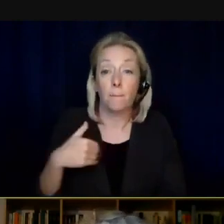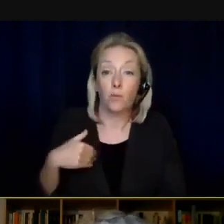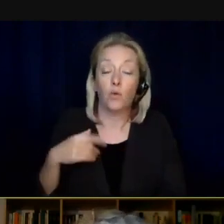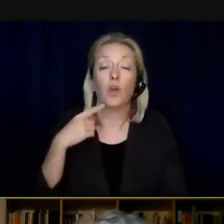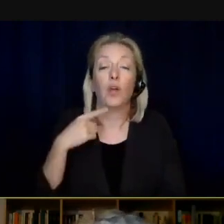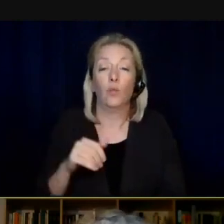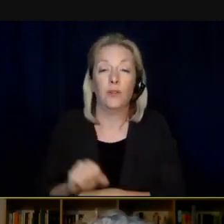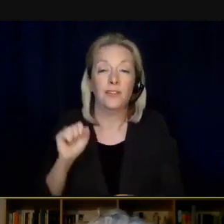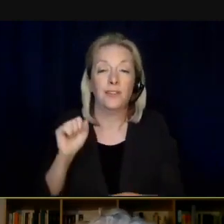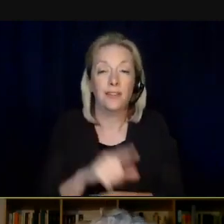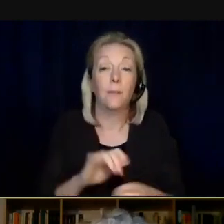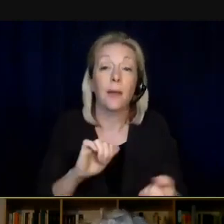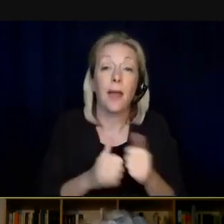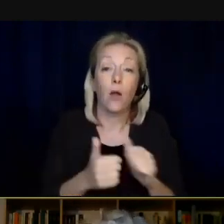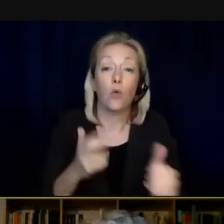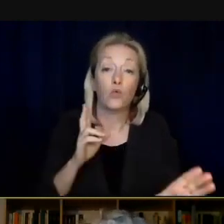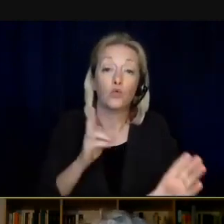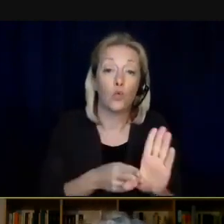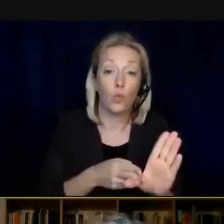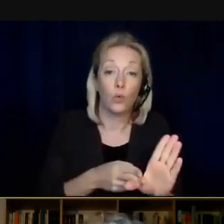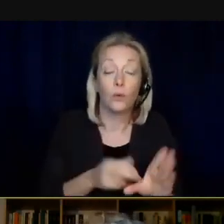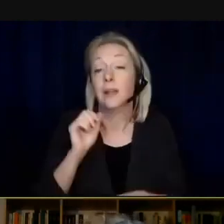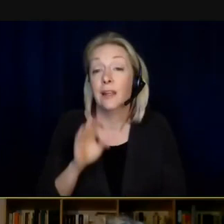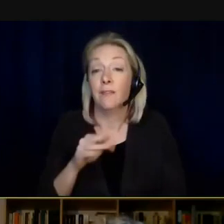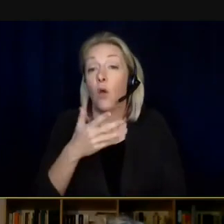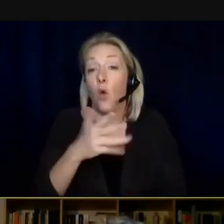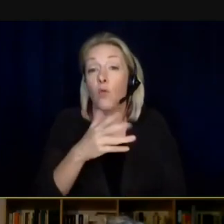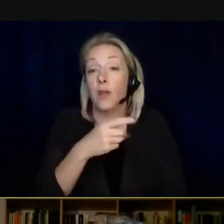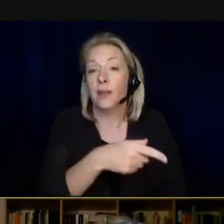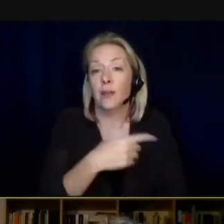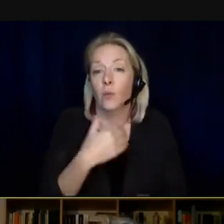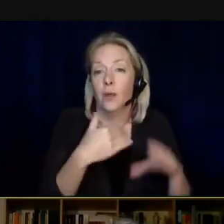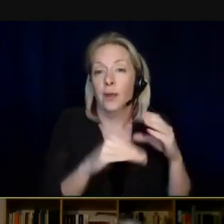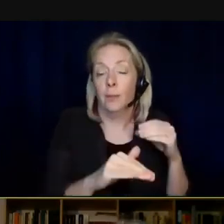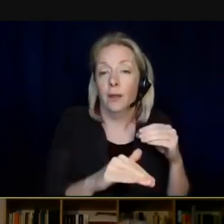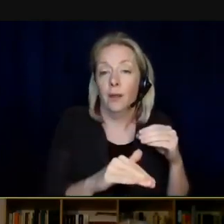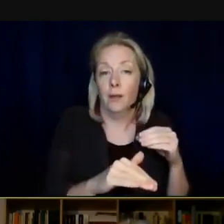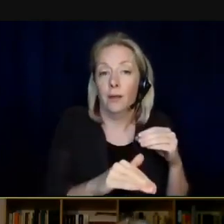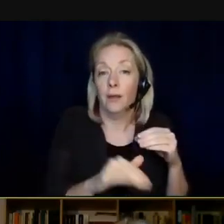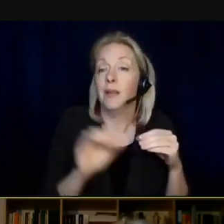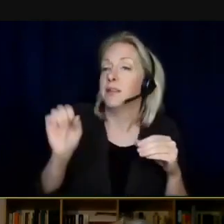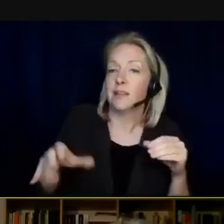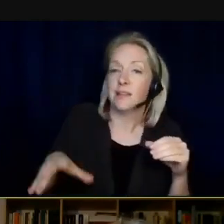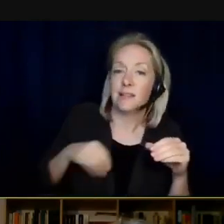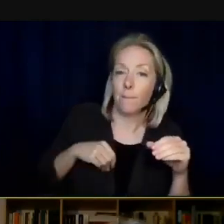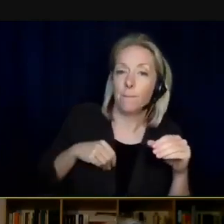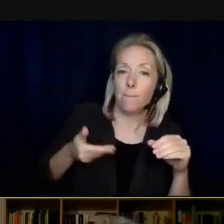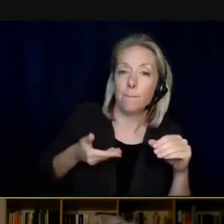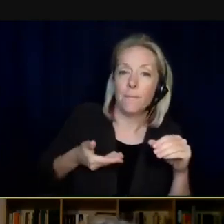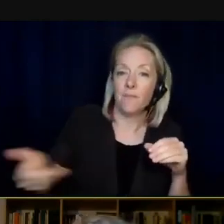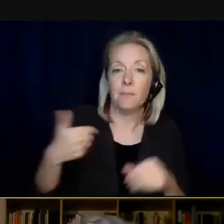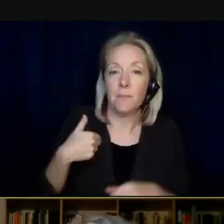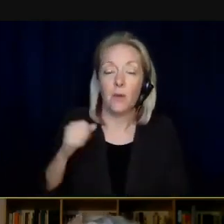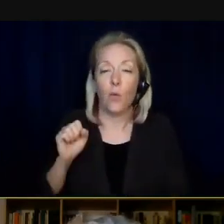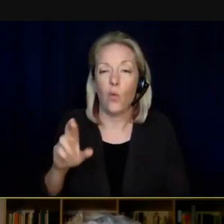membership information. If they are, they'll get an email and they can say, yes, I accept your invitation,